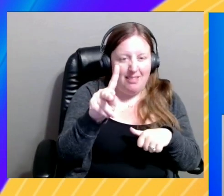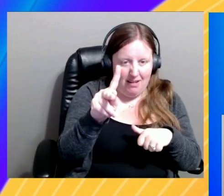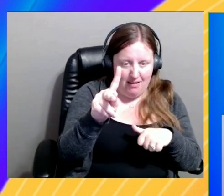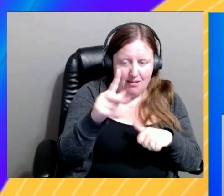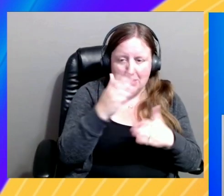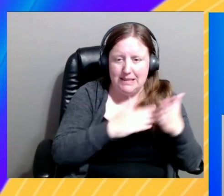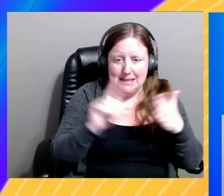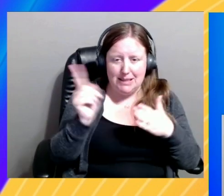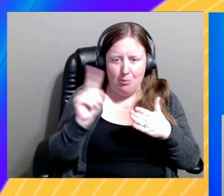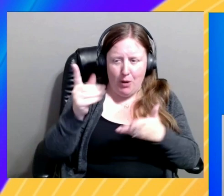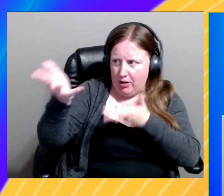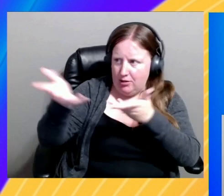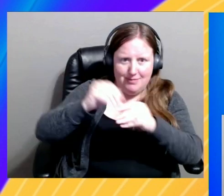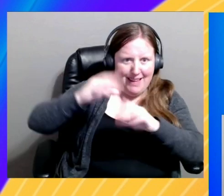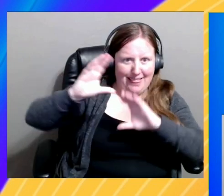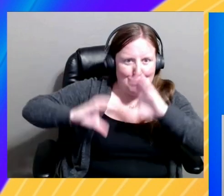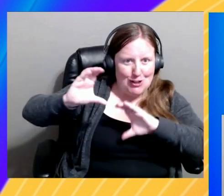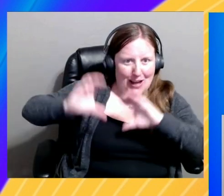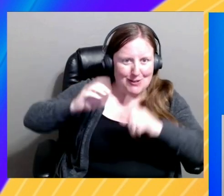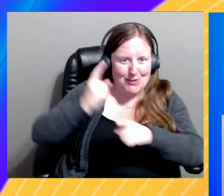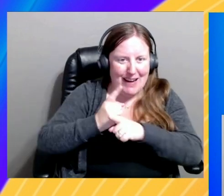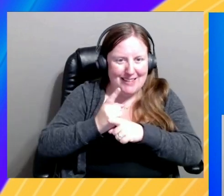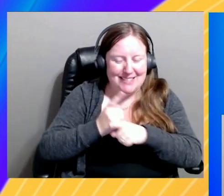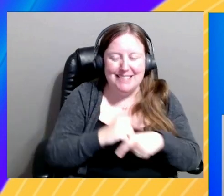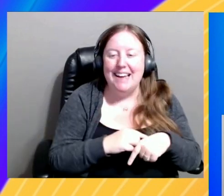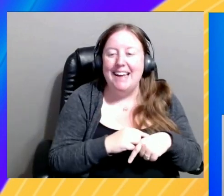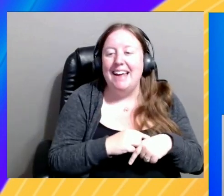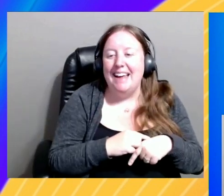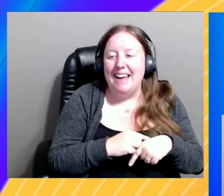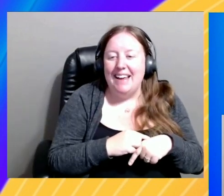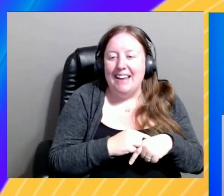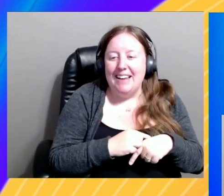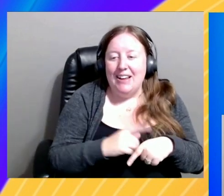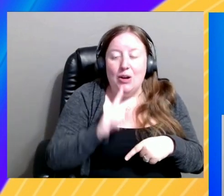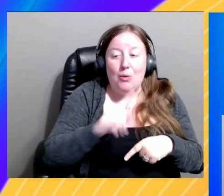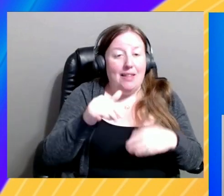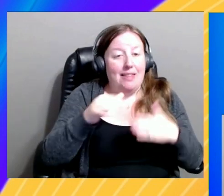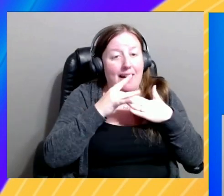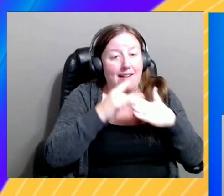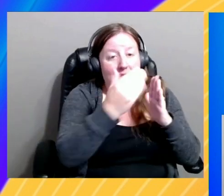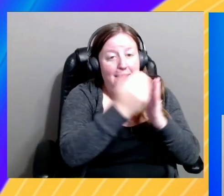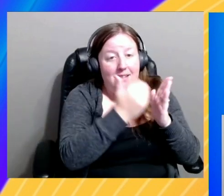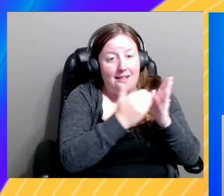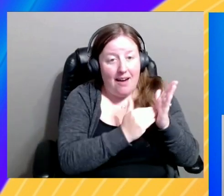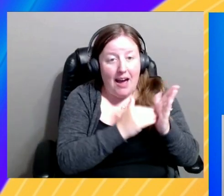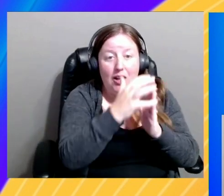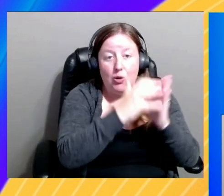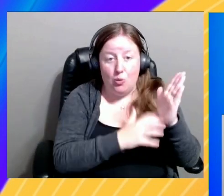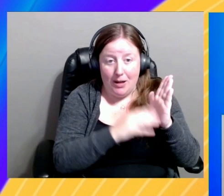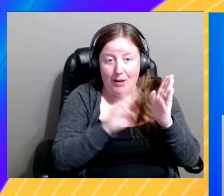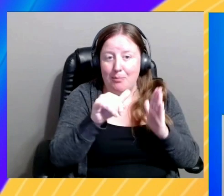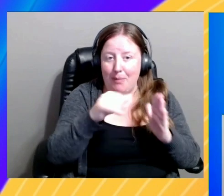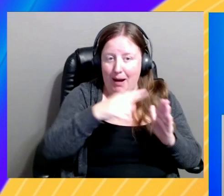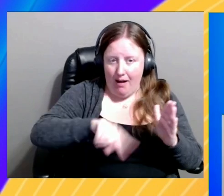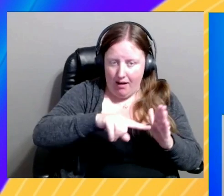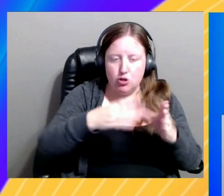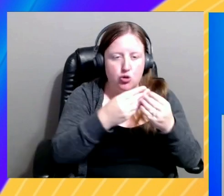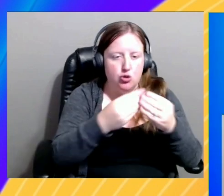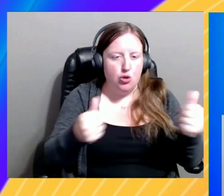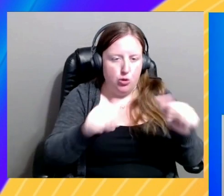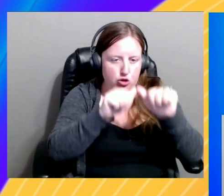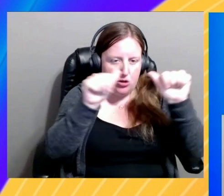there, right? And this is a guide, written by us solutions architects. It's not